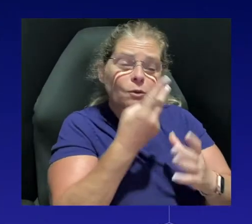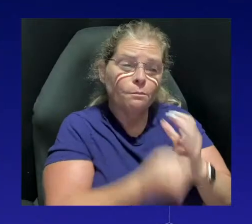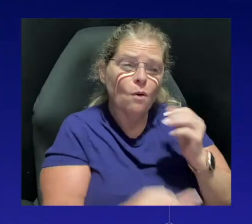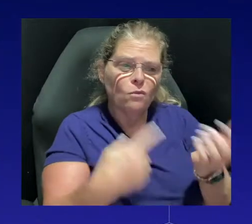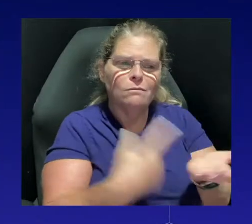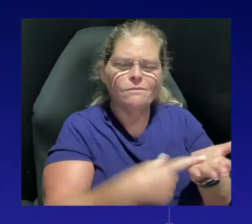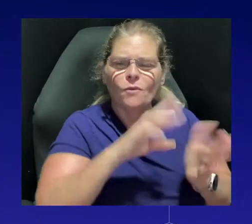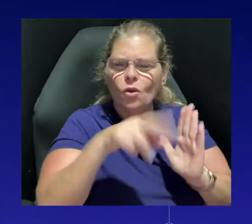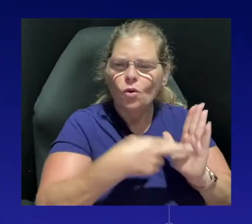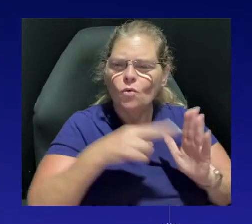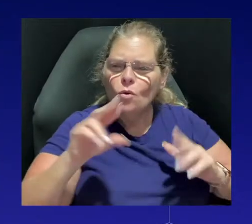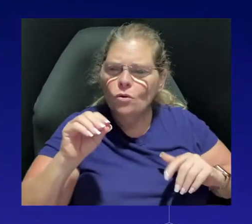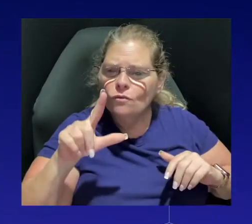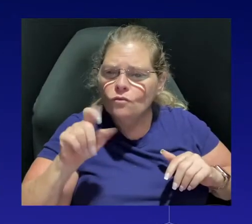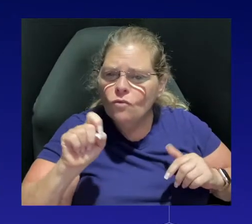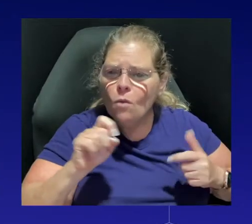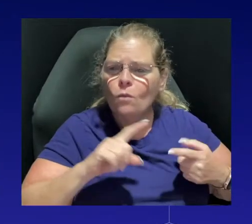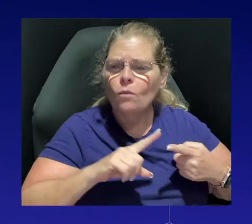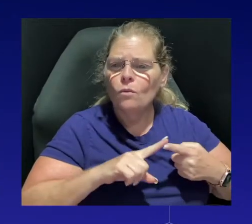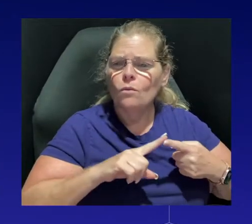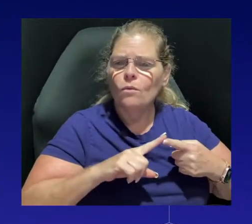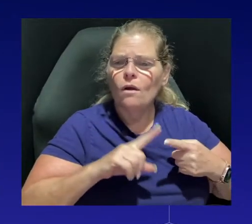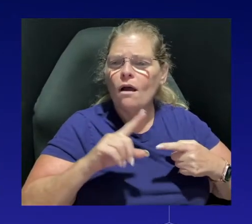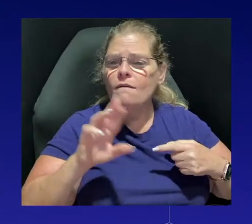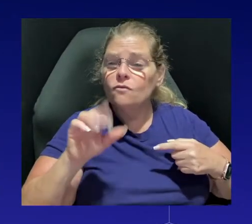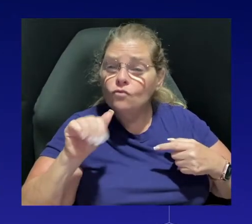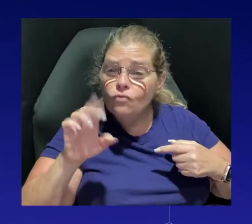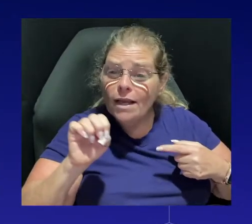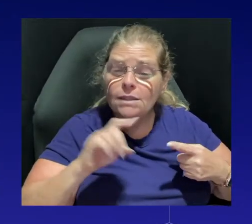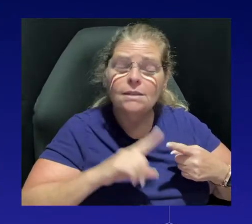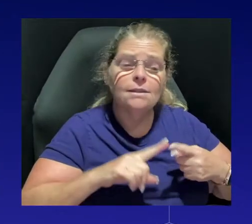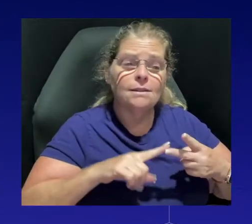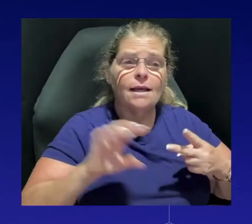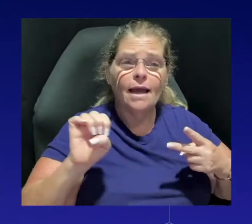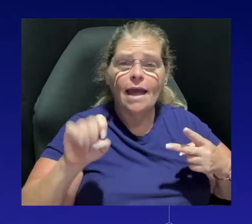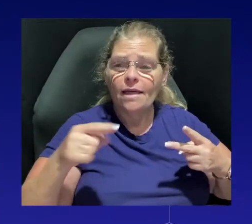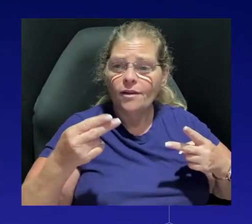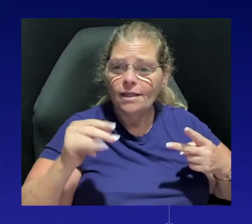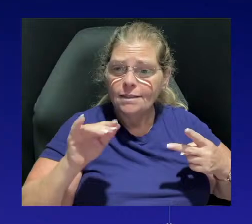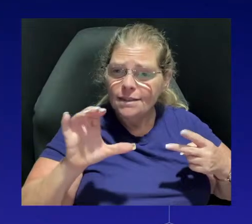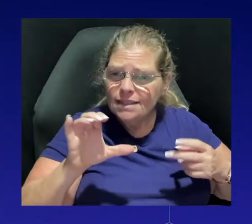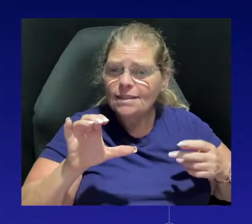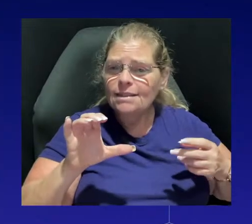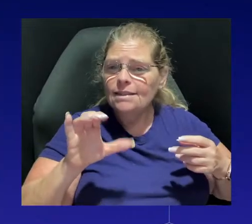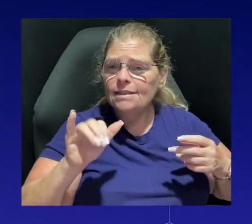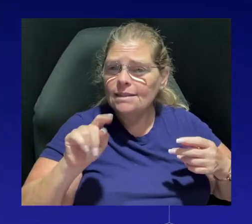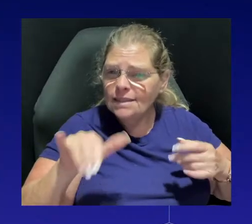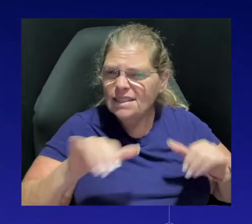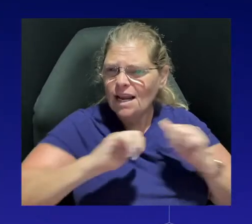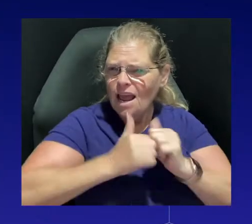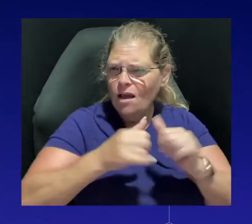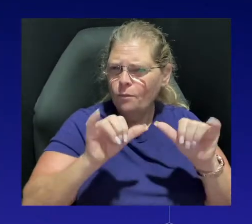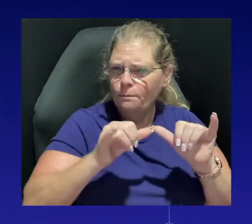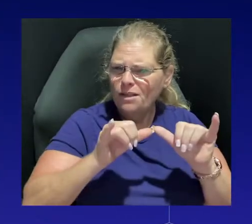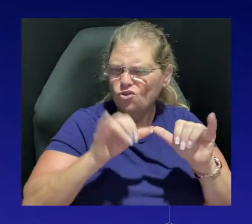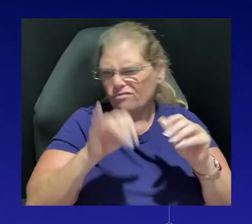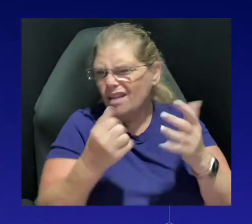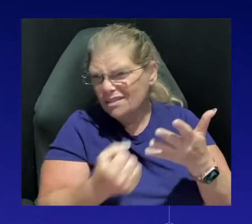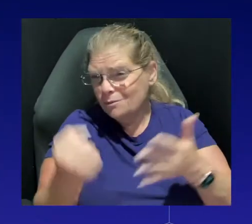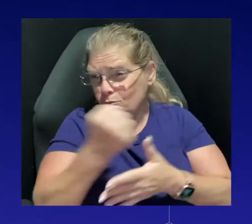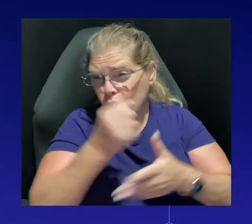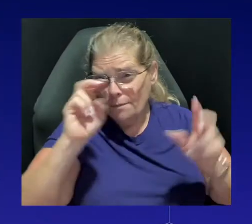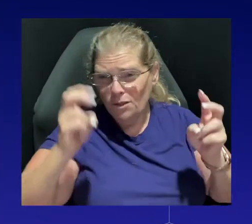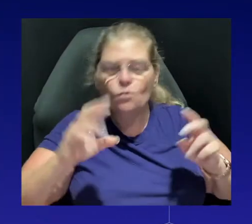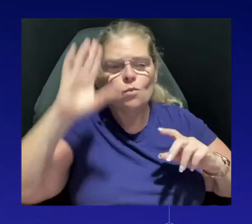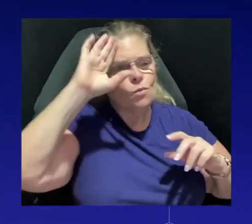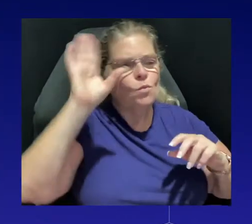and ethnicity, or at least our approach to measuring that in healthcare settings, and how that's kind of a primary issue, right? We know that so